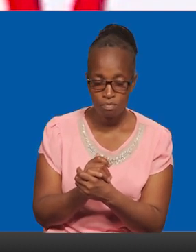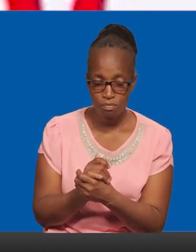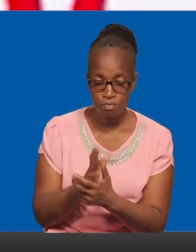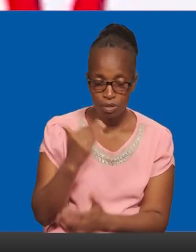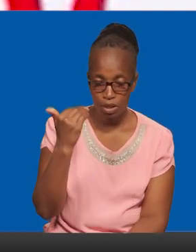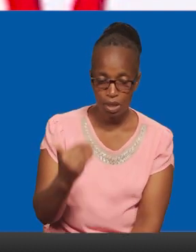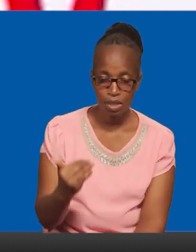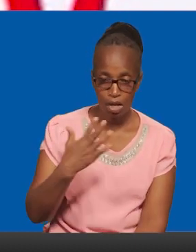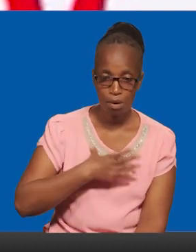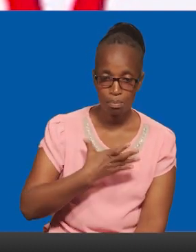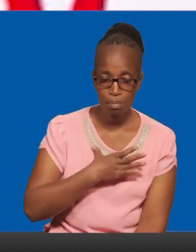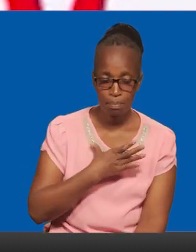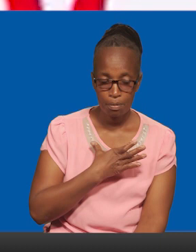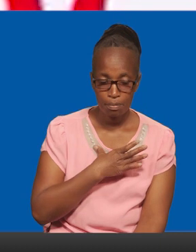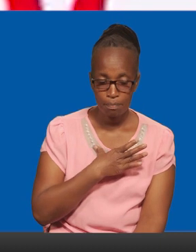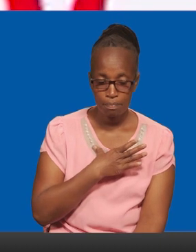for Kenyans.